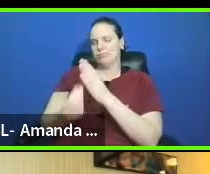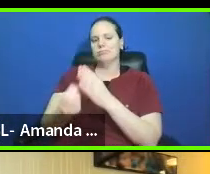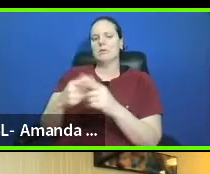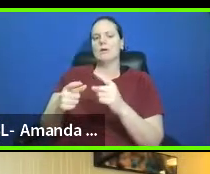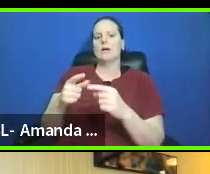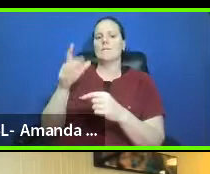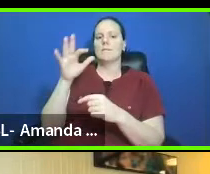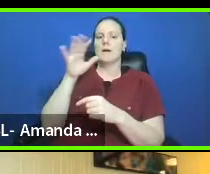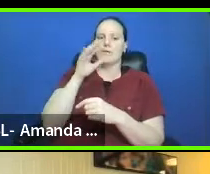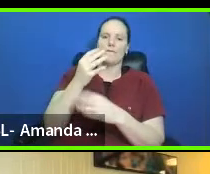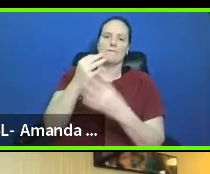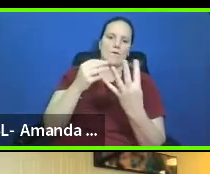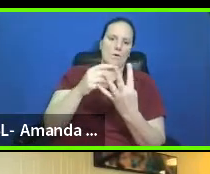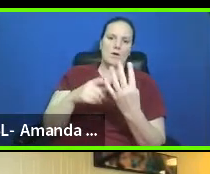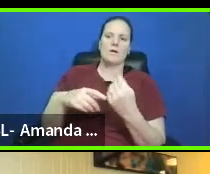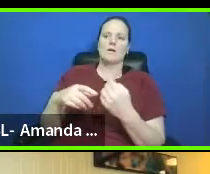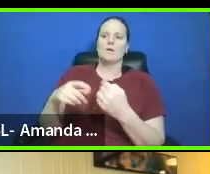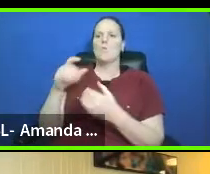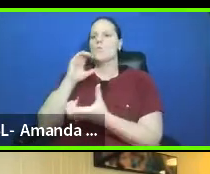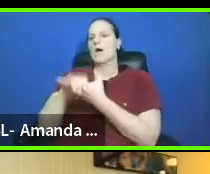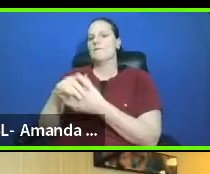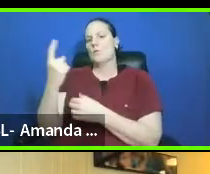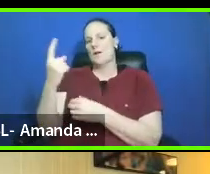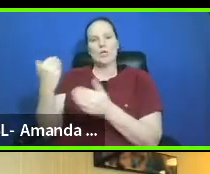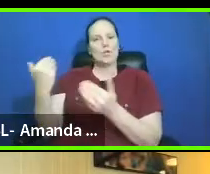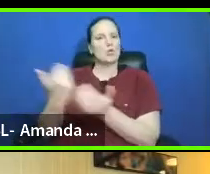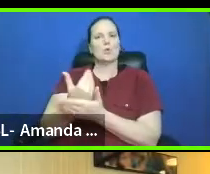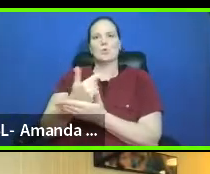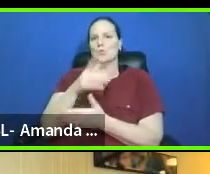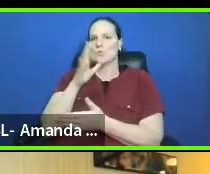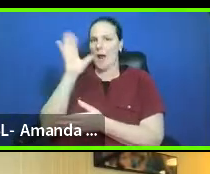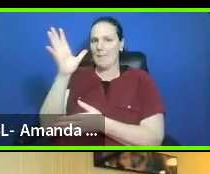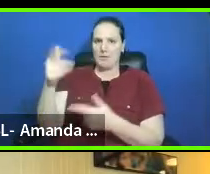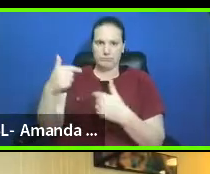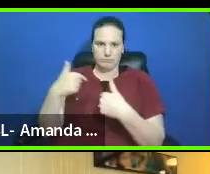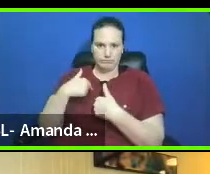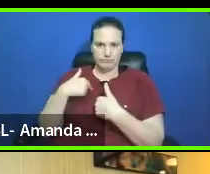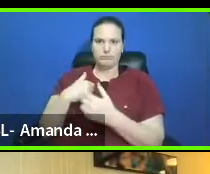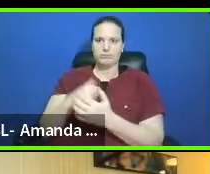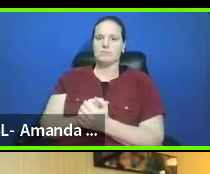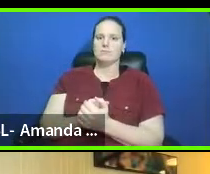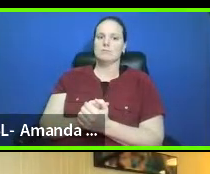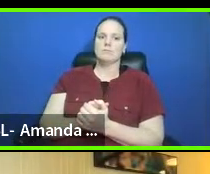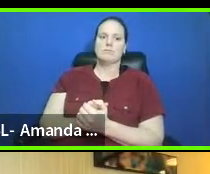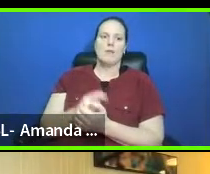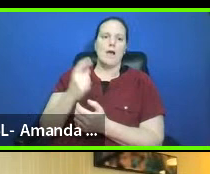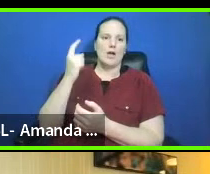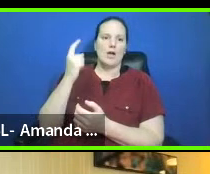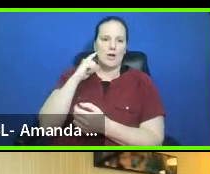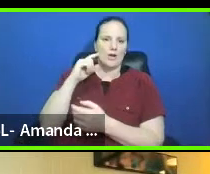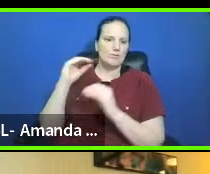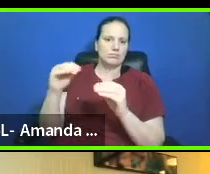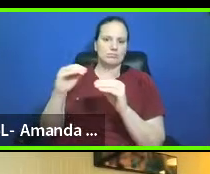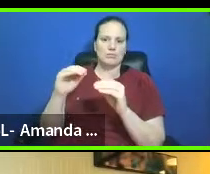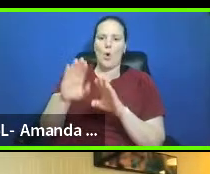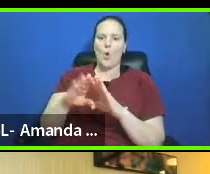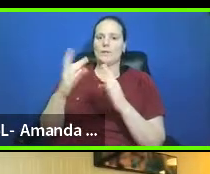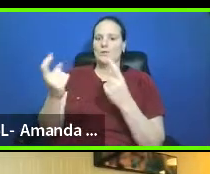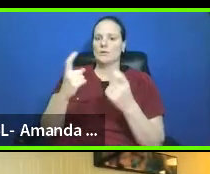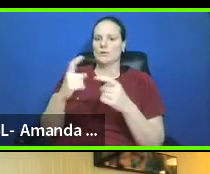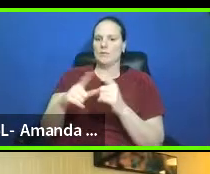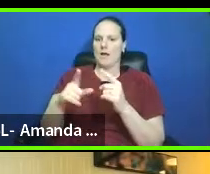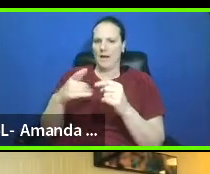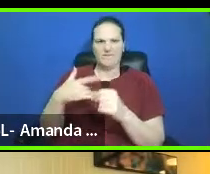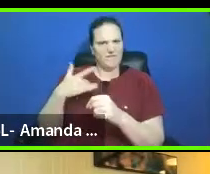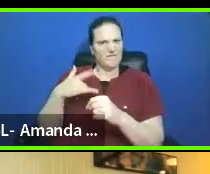wife to one, and a very new grandmother. I did not hear the opening question, but I'm kind of getting